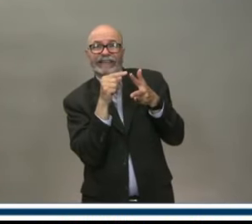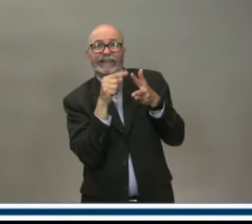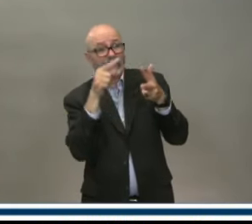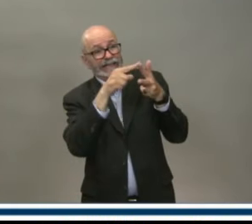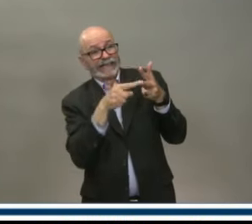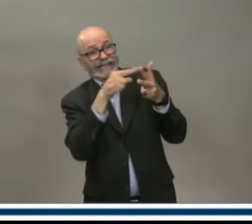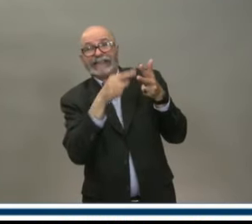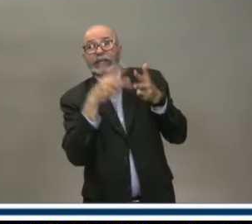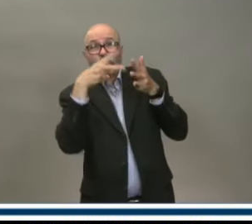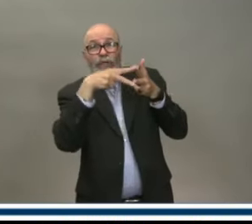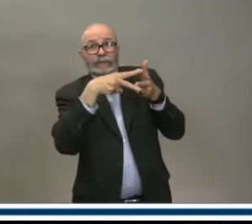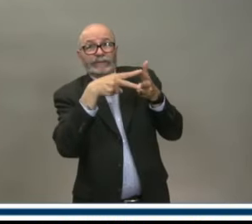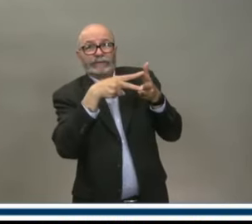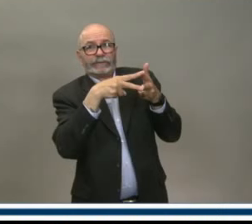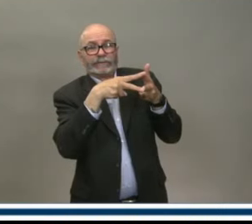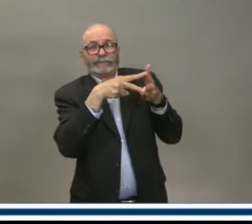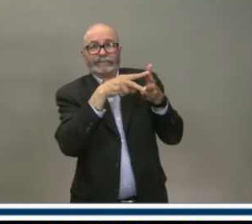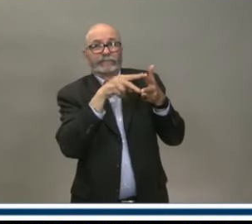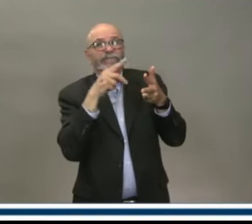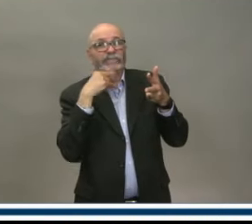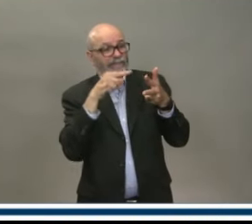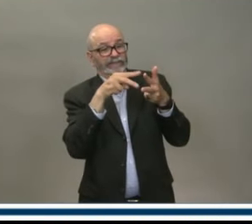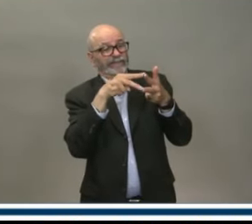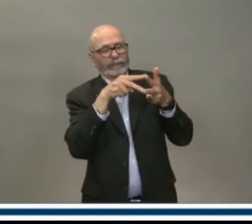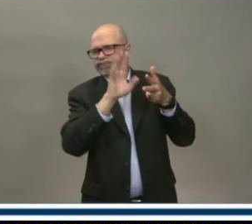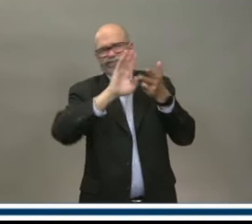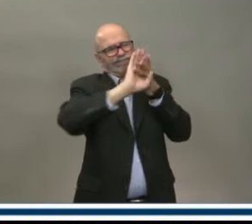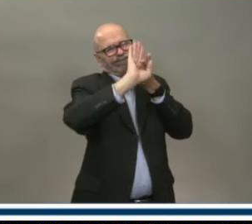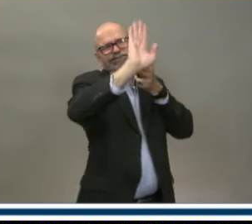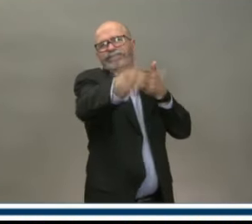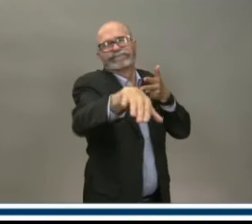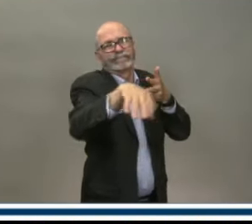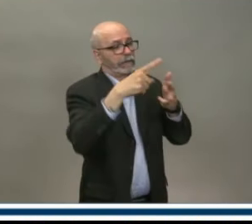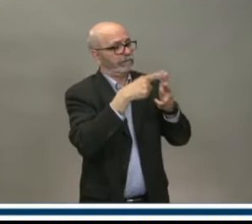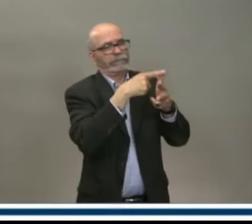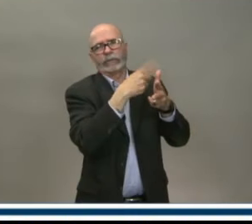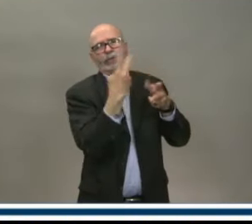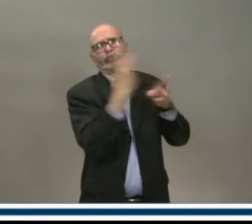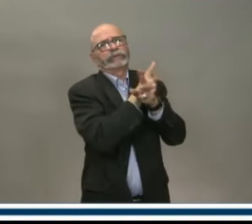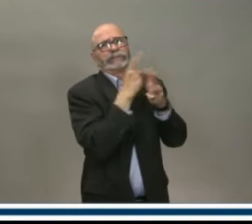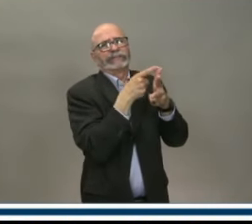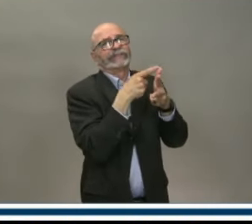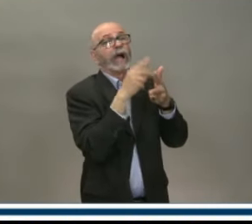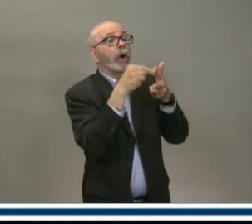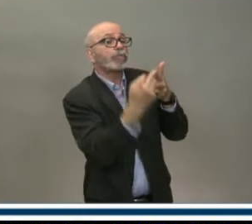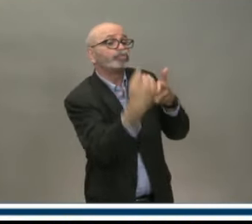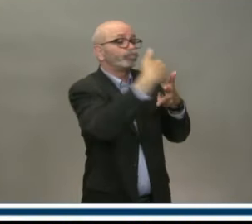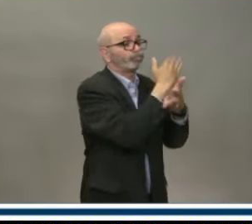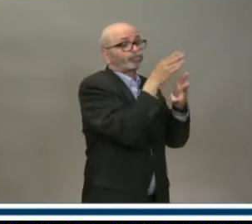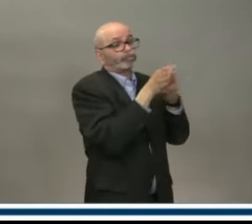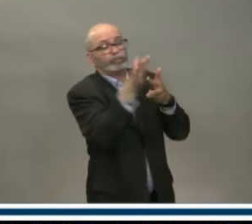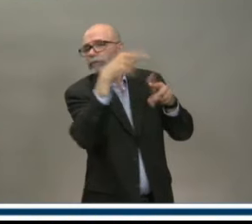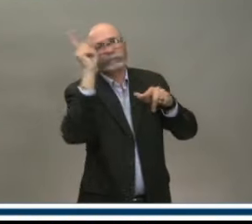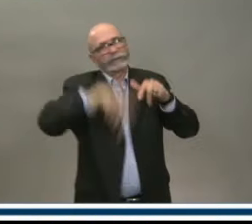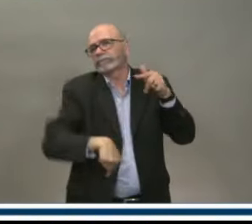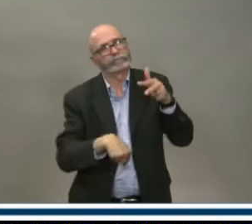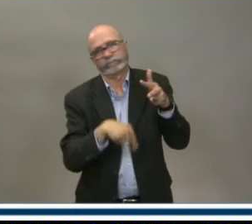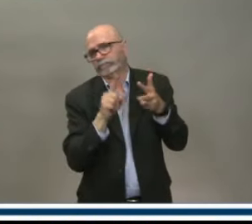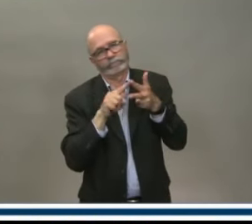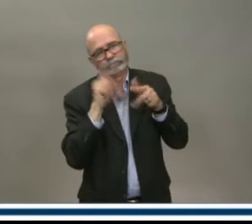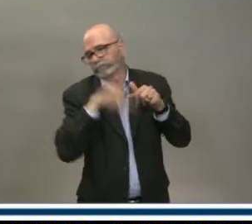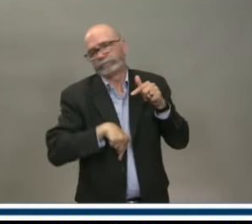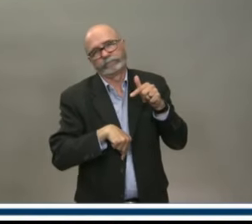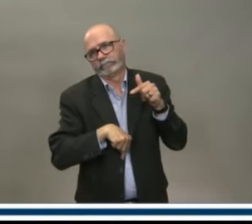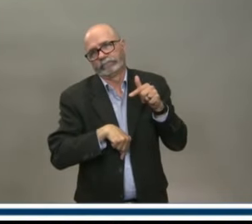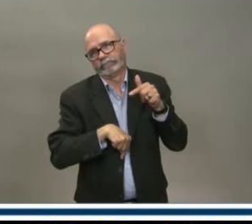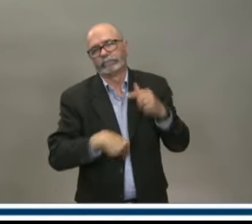from the long-term care facility part, and there is no movement of people. There is no movement of either residents or